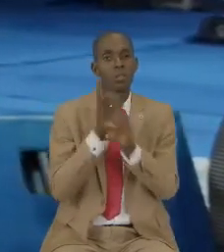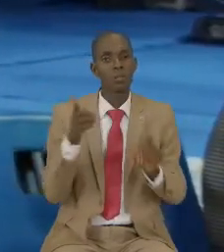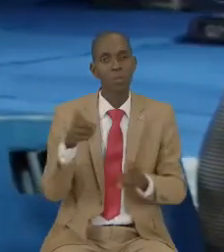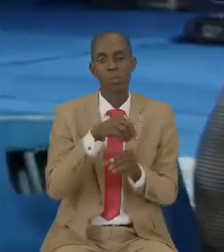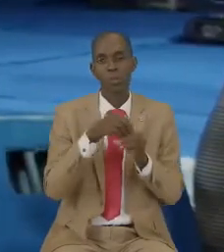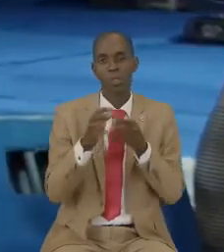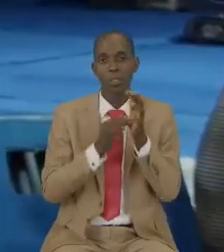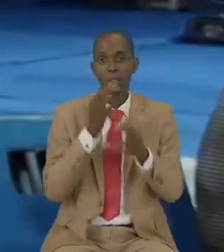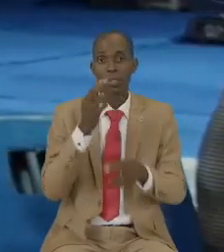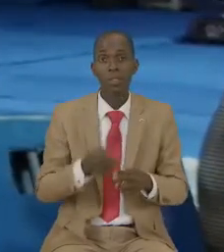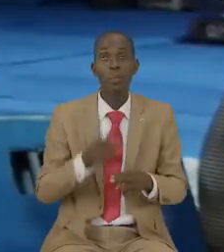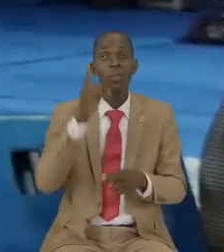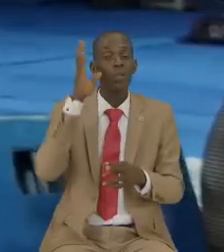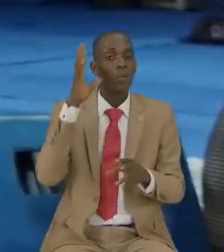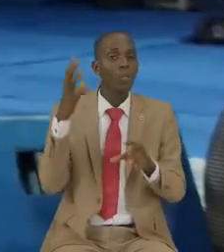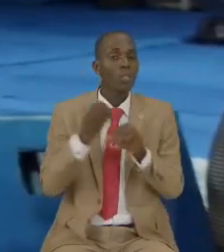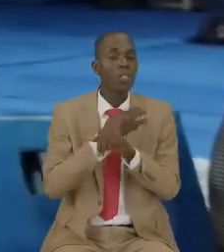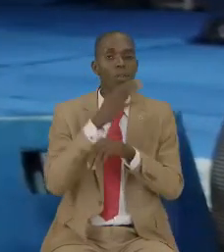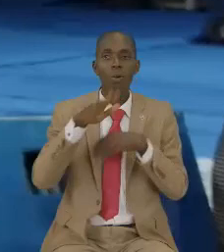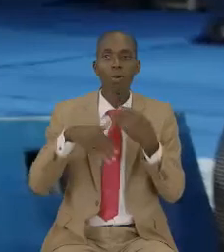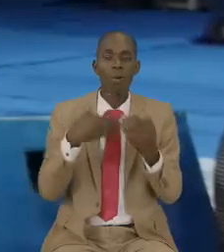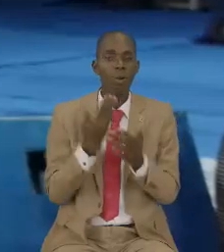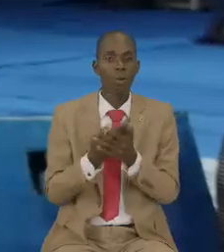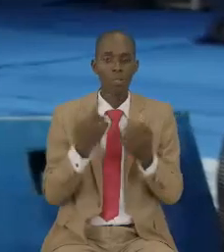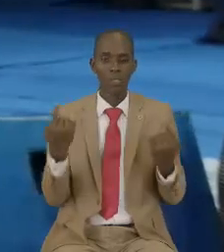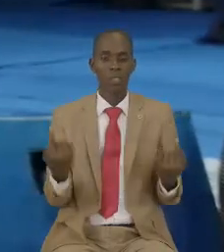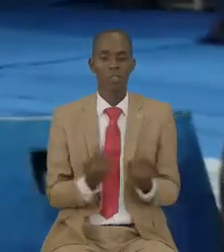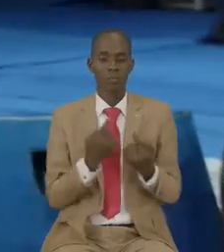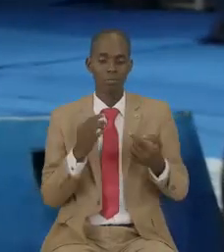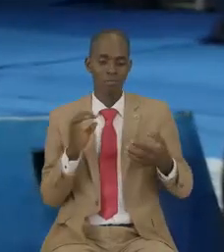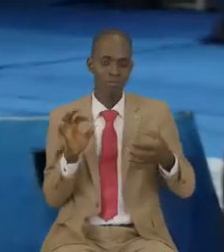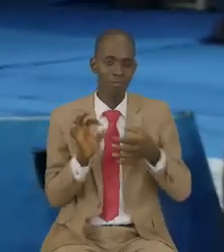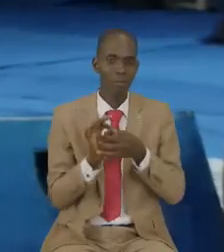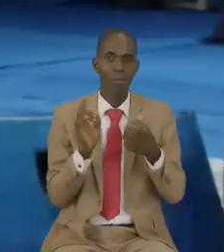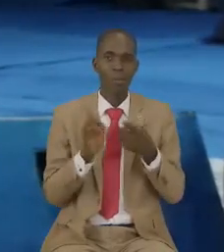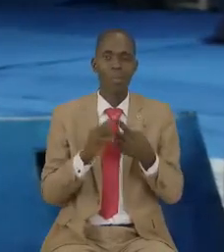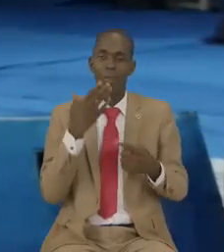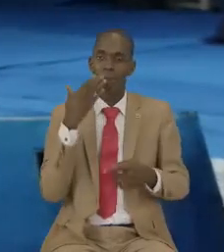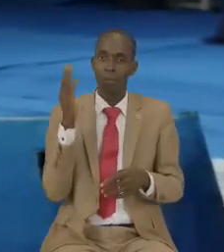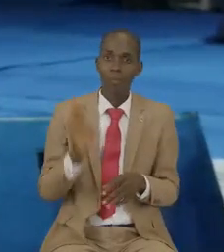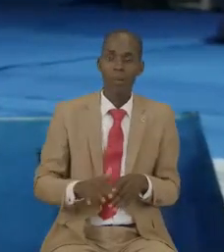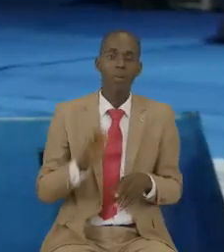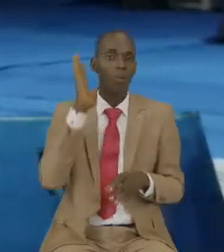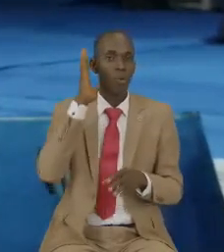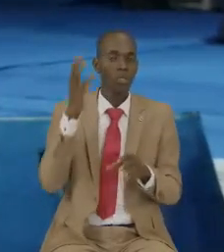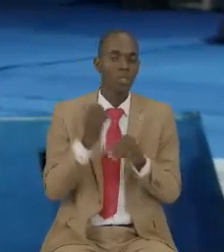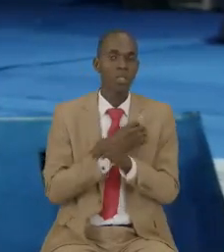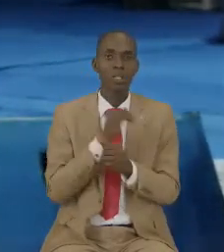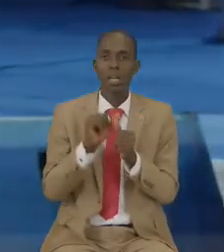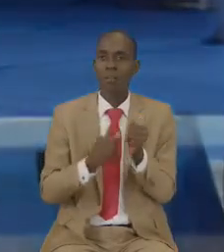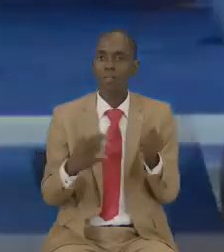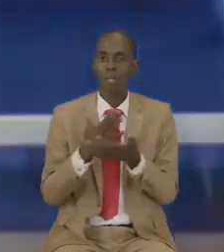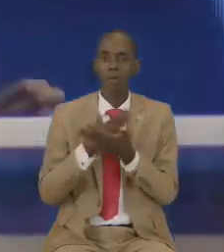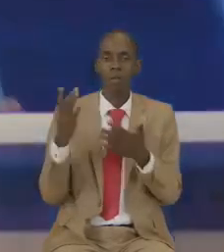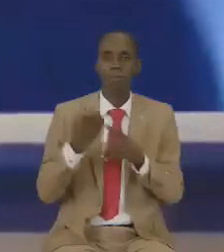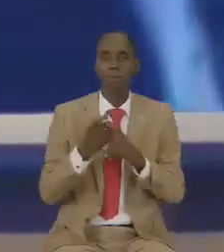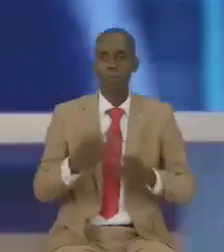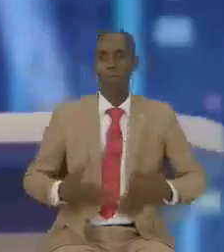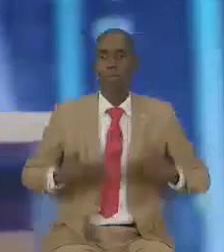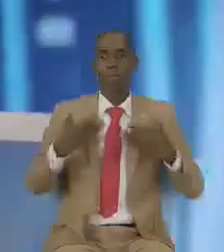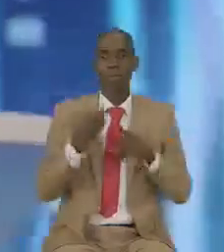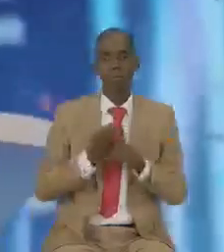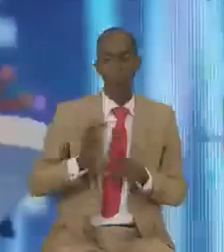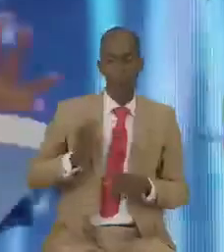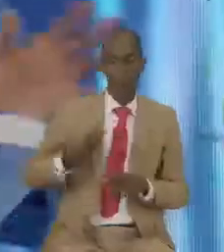take all those sins connected with evil. He'll take everything away from your life, from your soul, your spirit,